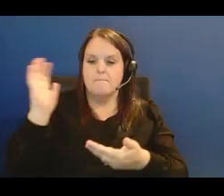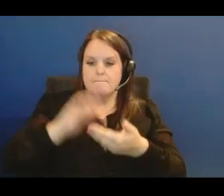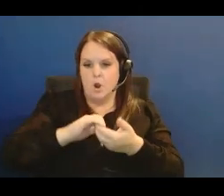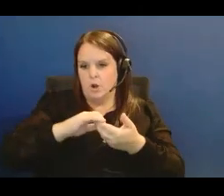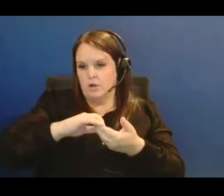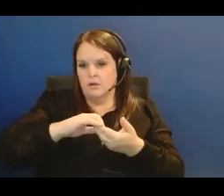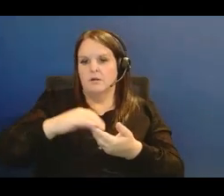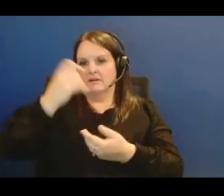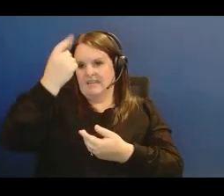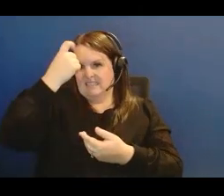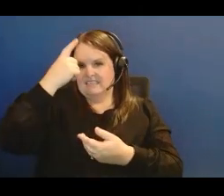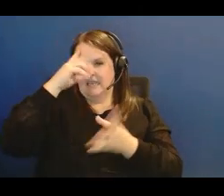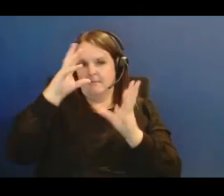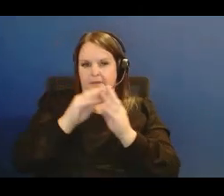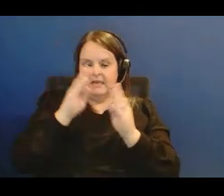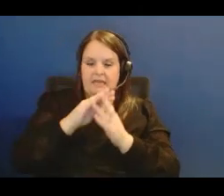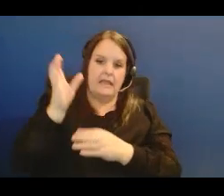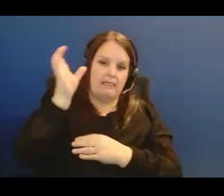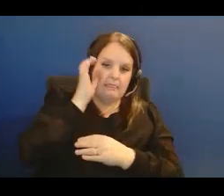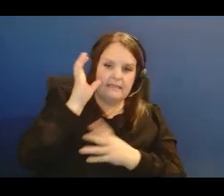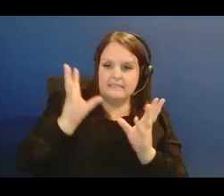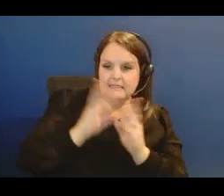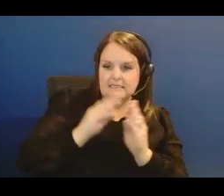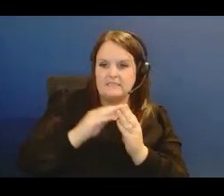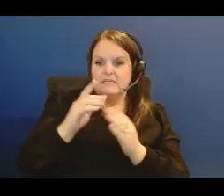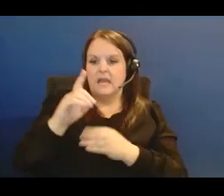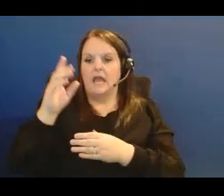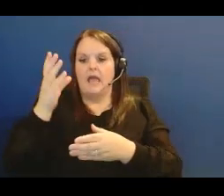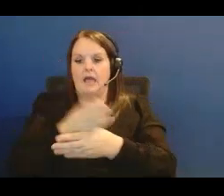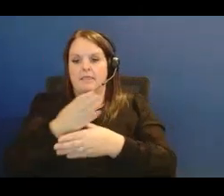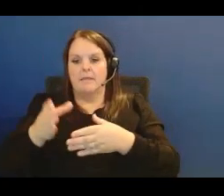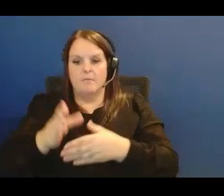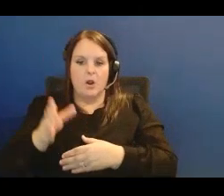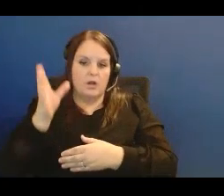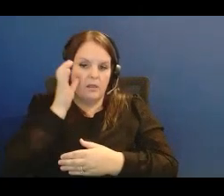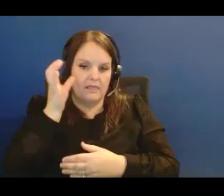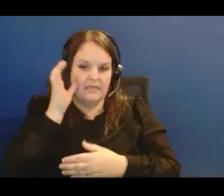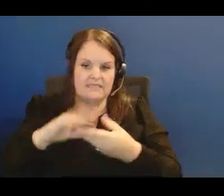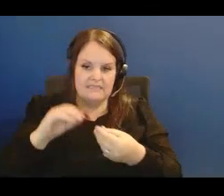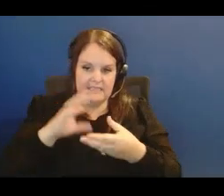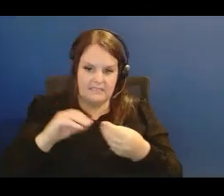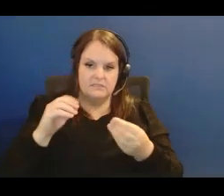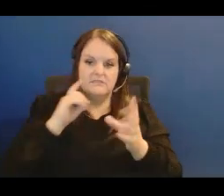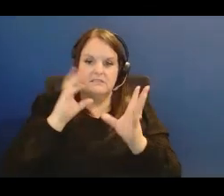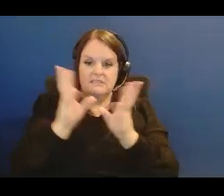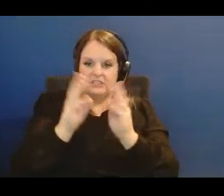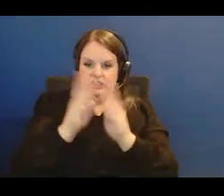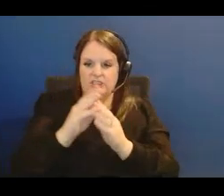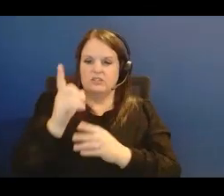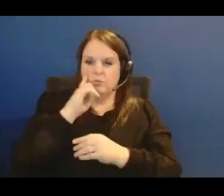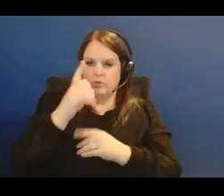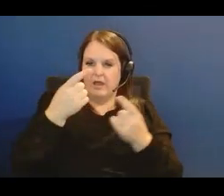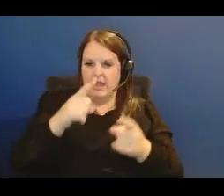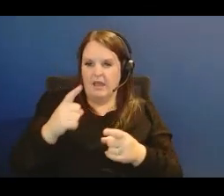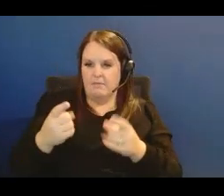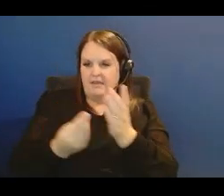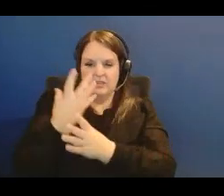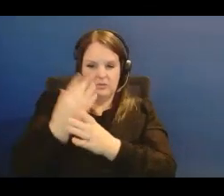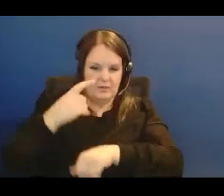meetings, listening sessions, and those partner insight meetings, those listening sessions, and the World Cafe sessions that will come in the